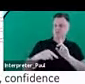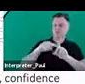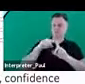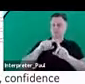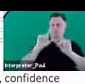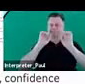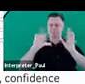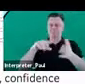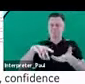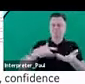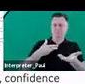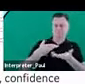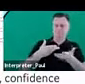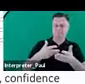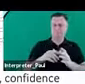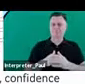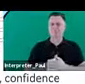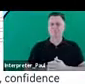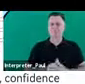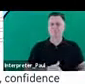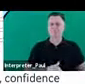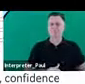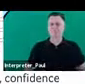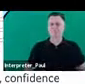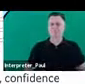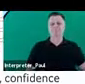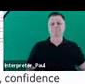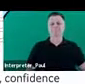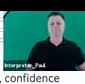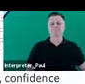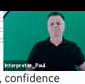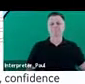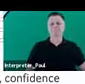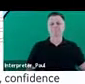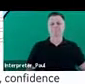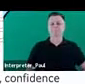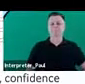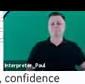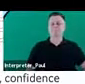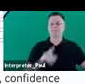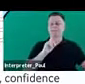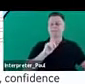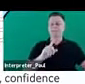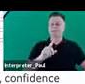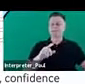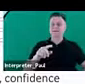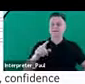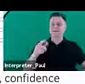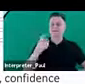position our disability positively with an employer. Sorry, as I said, it's very early in the UK.